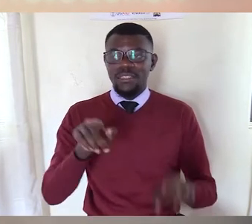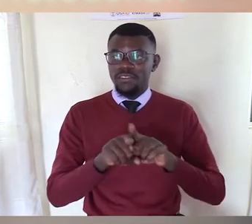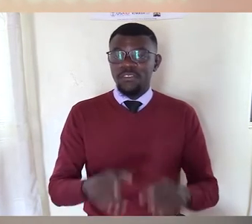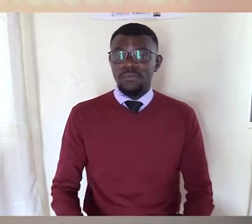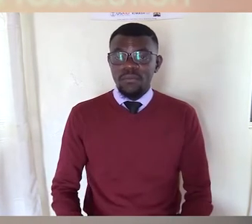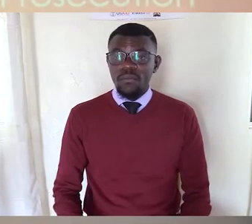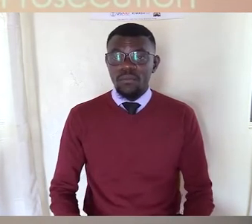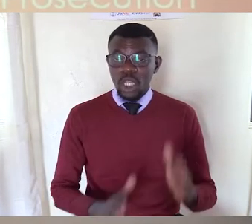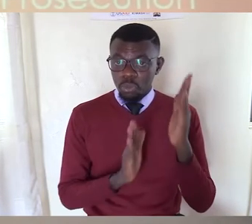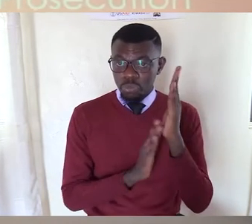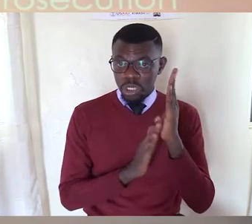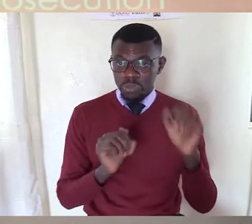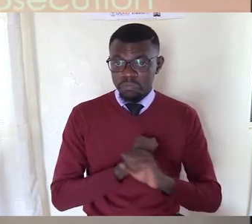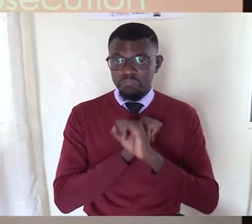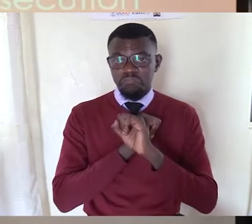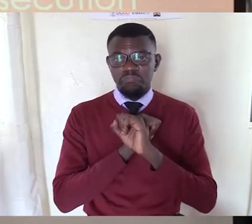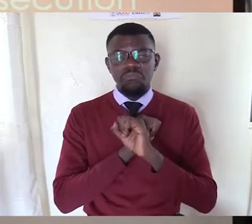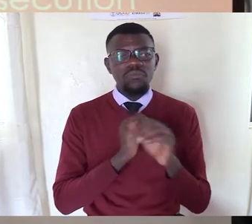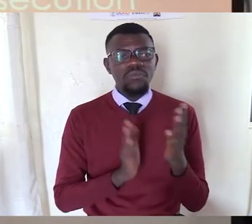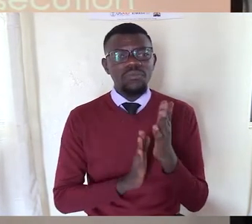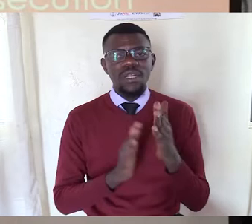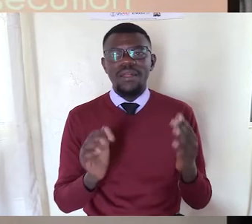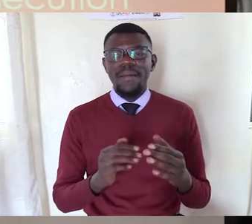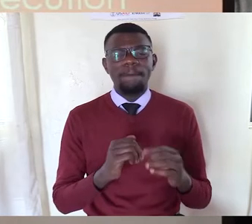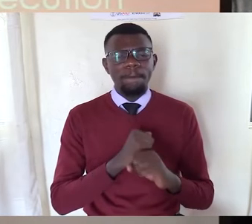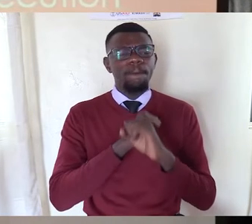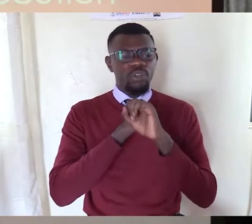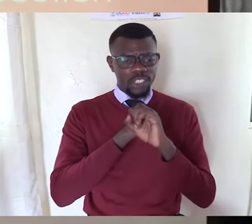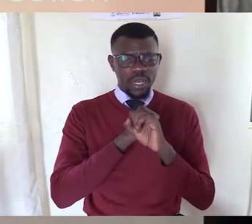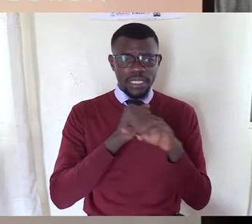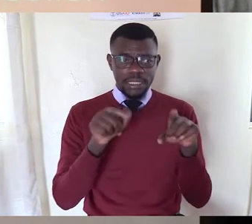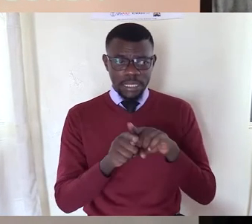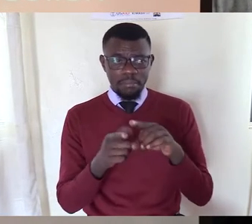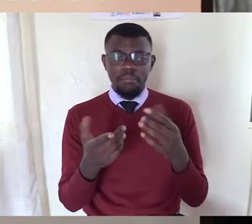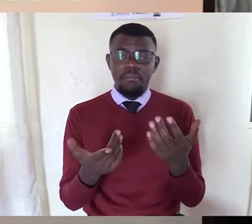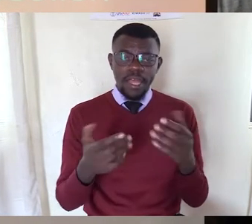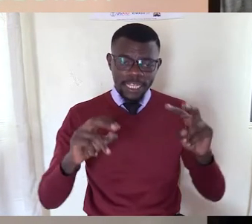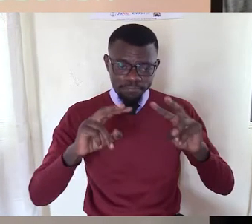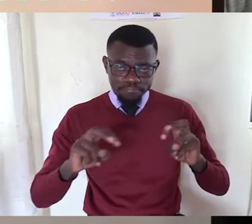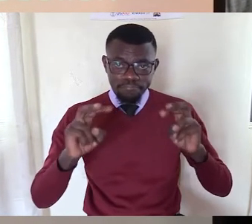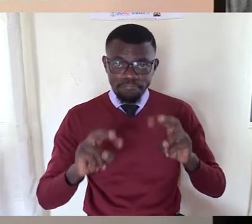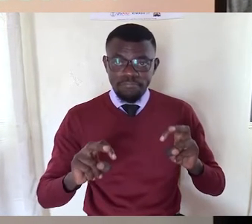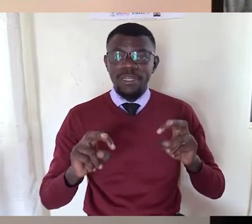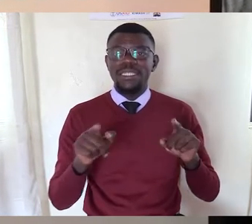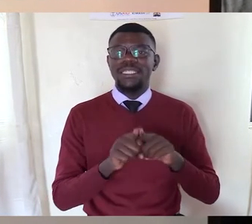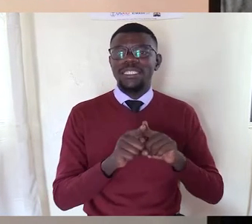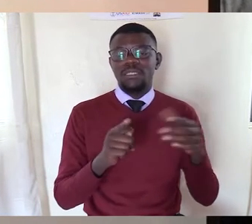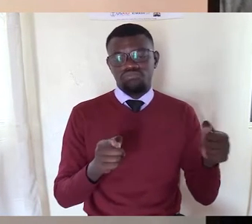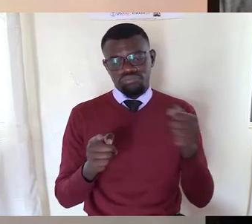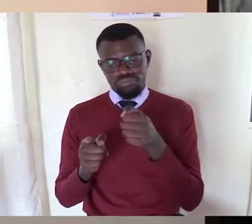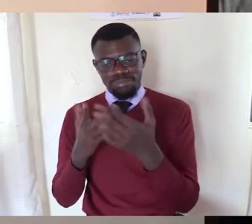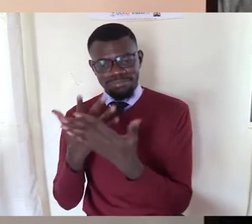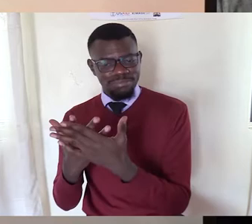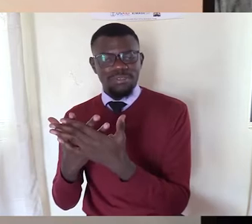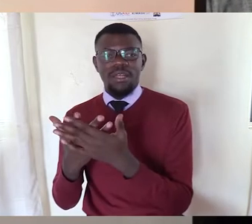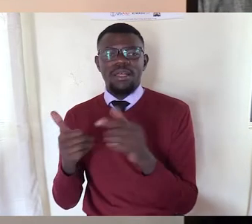A recommendation for prevention, recommendation for protection, recommendation for investigation and prosecution, remedy